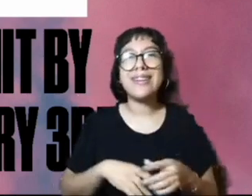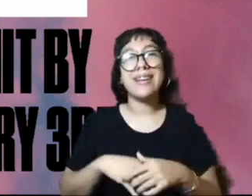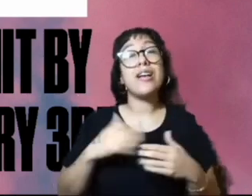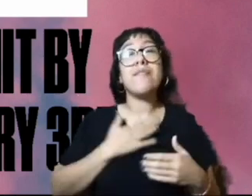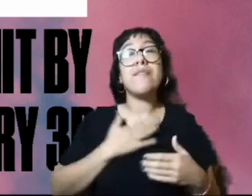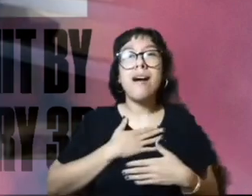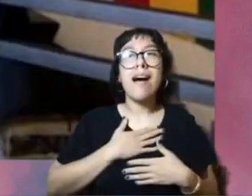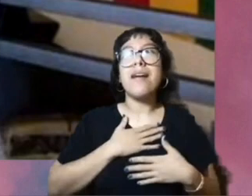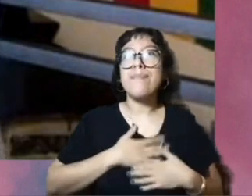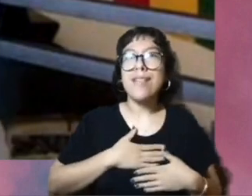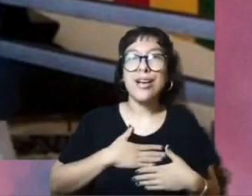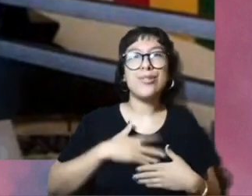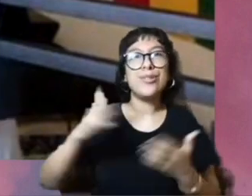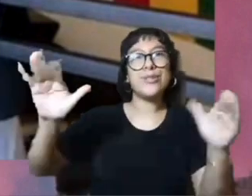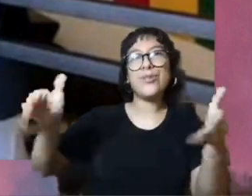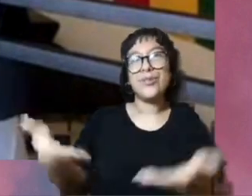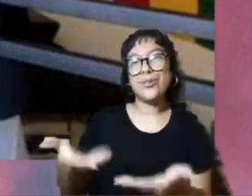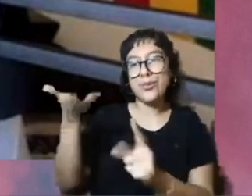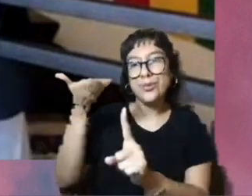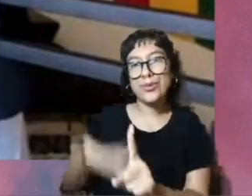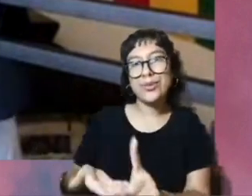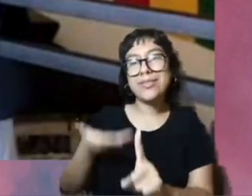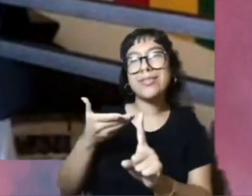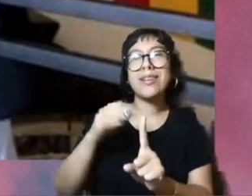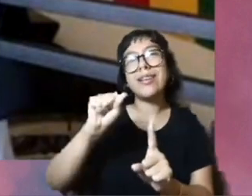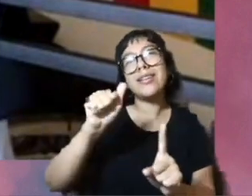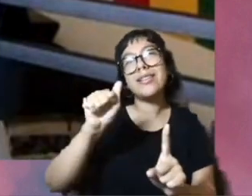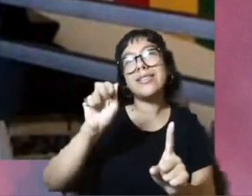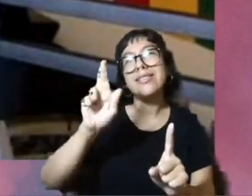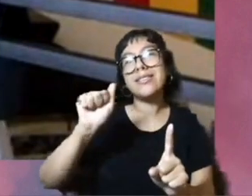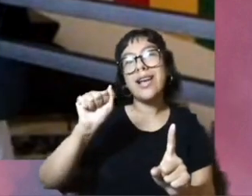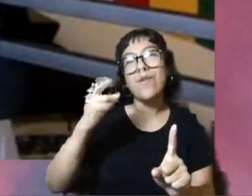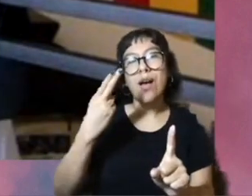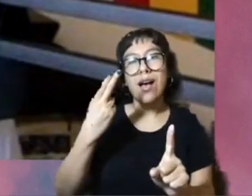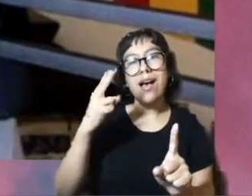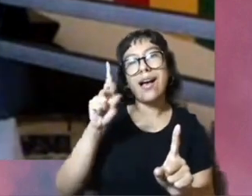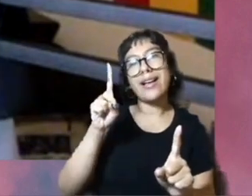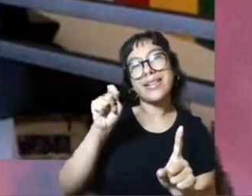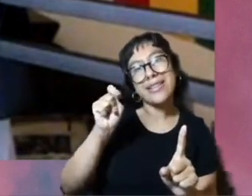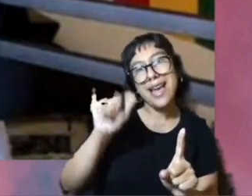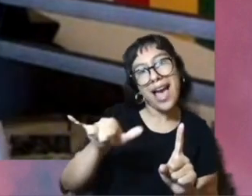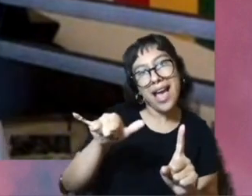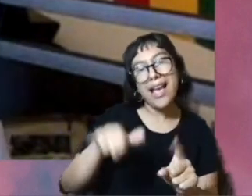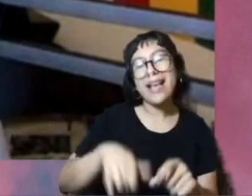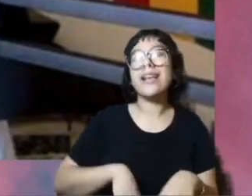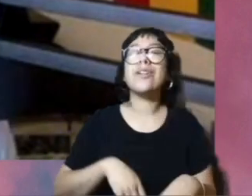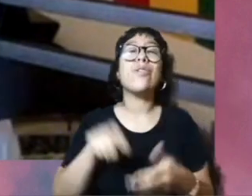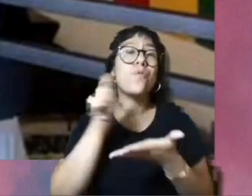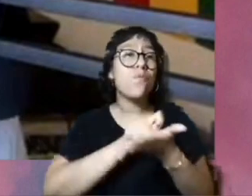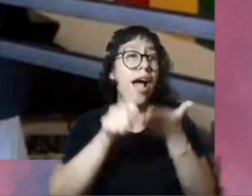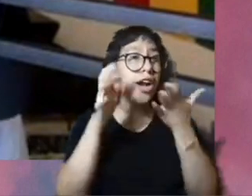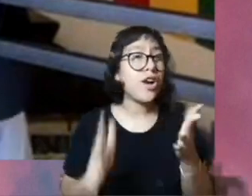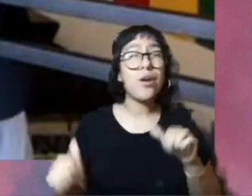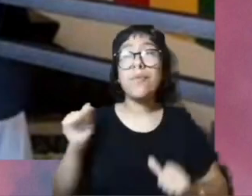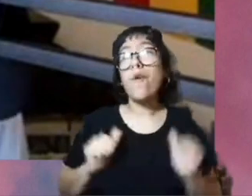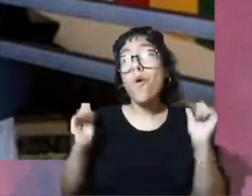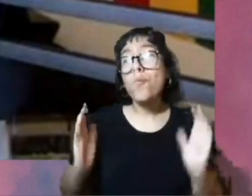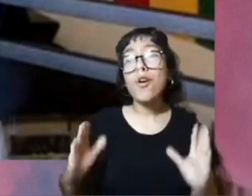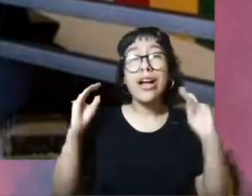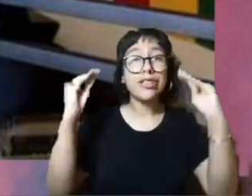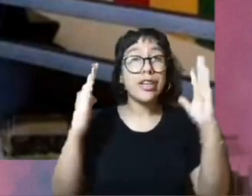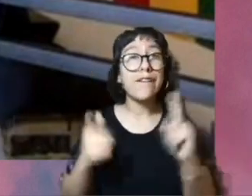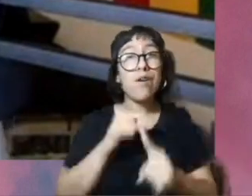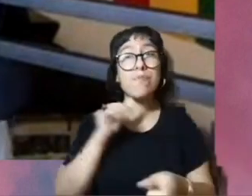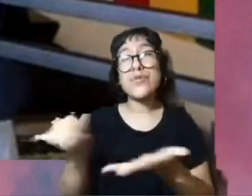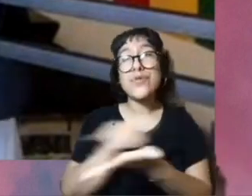my pleasure to introduce the one and only Sarah Kay, who is a writer, performer, educator from New